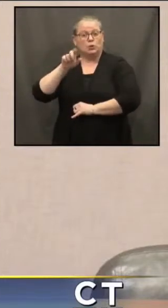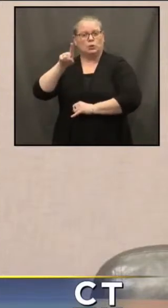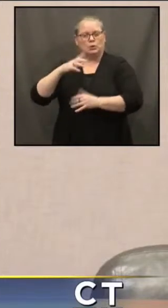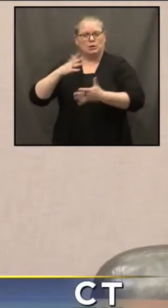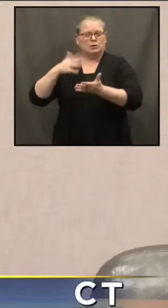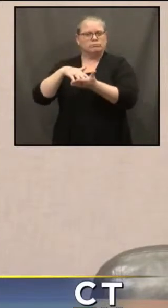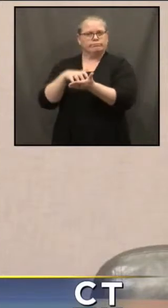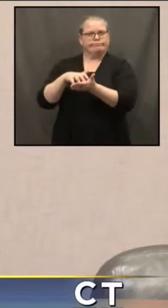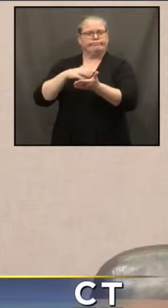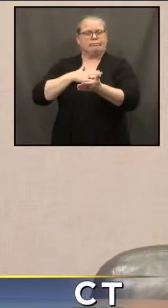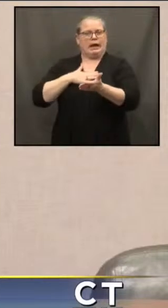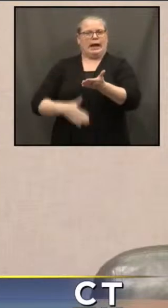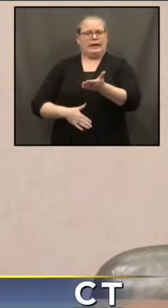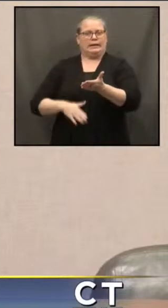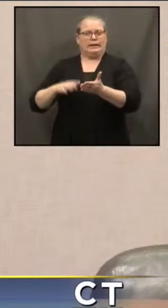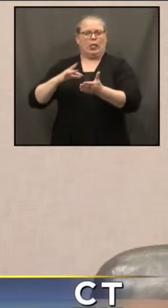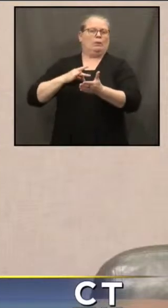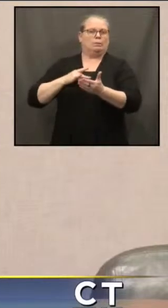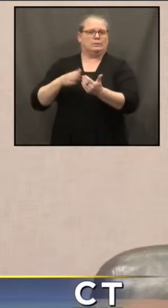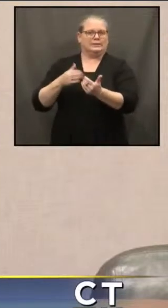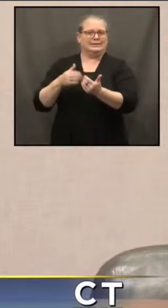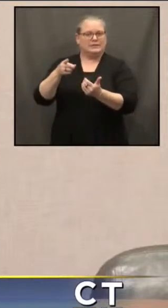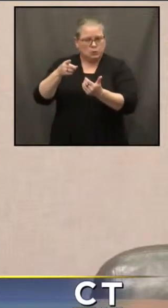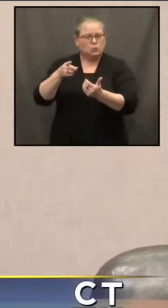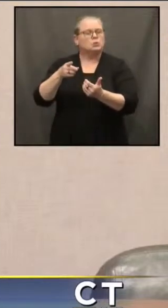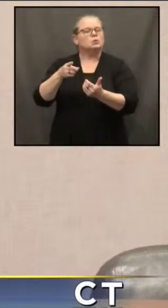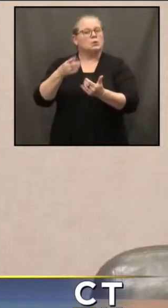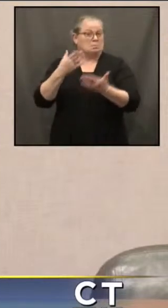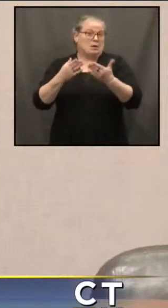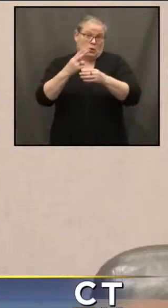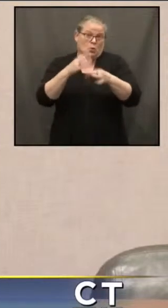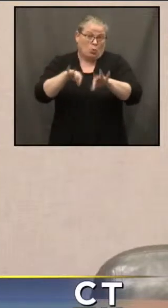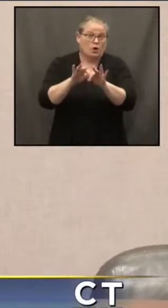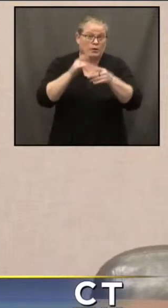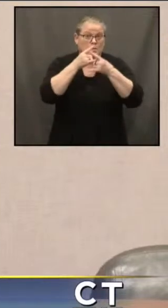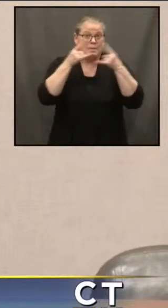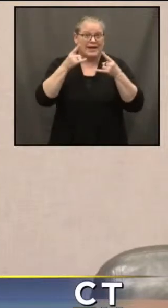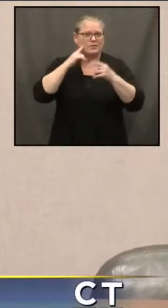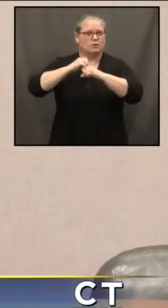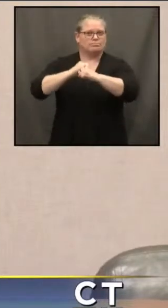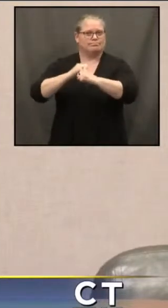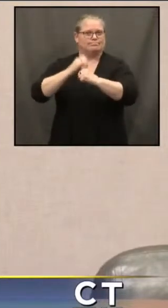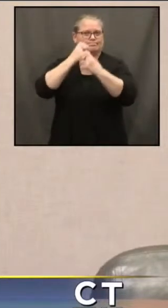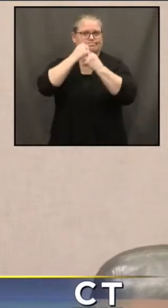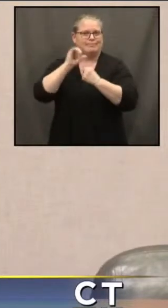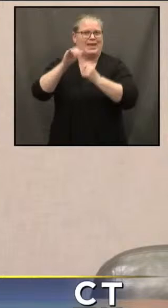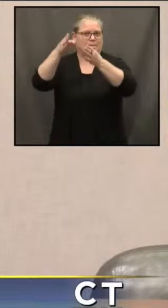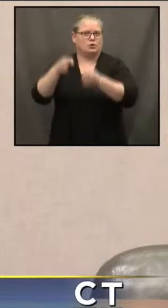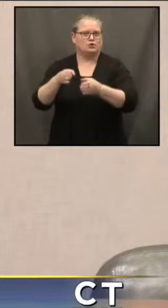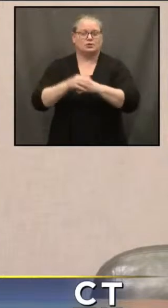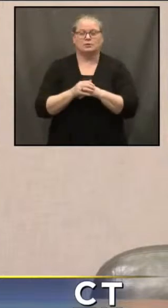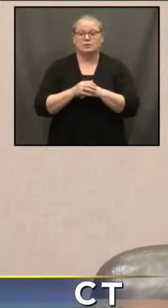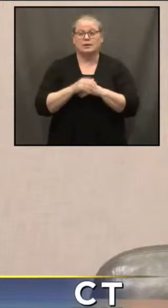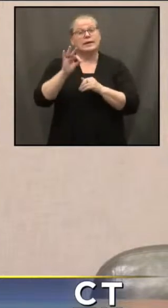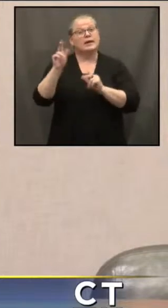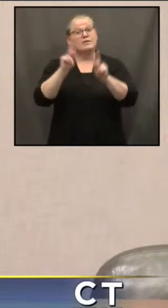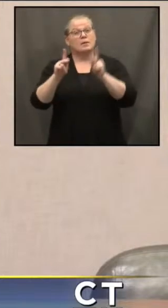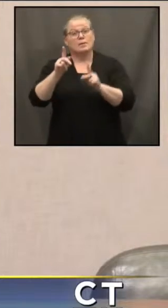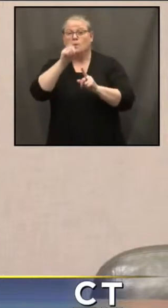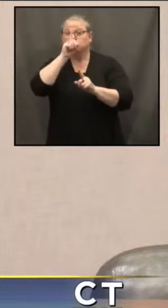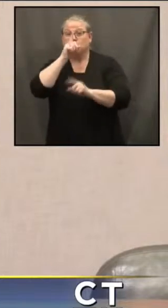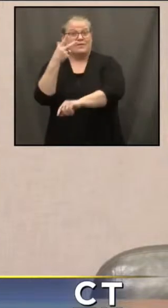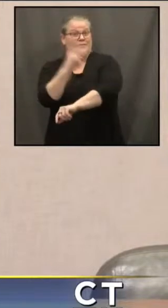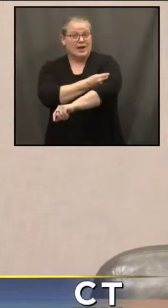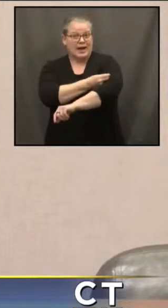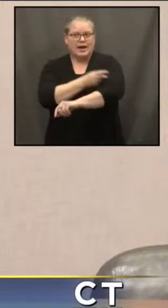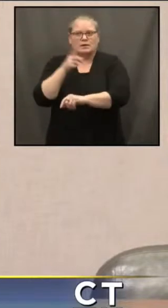your gathering, certainly they would be at highest risk, both of being infected and potentially getting infected, even if